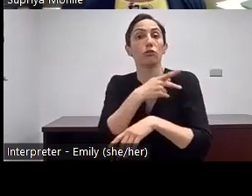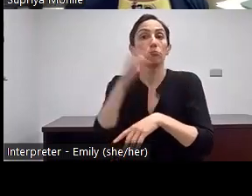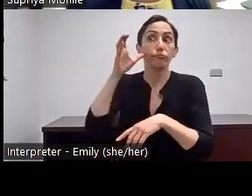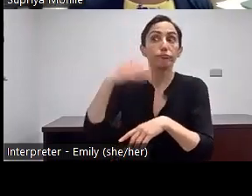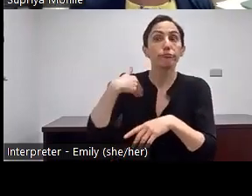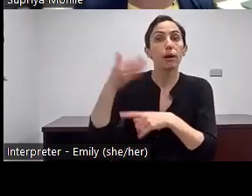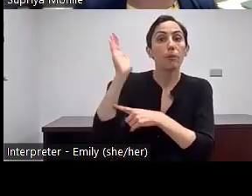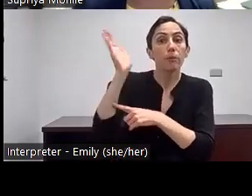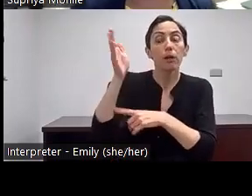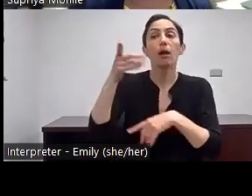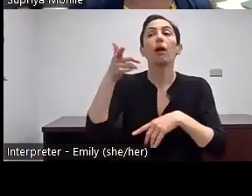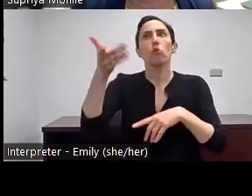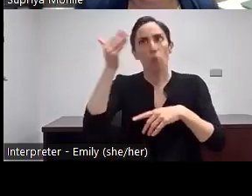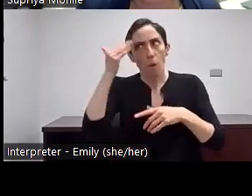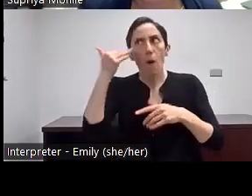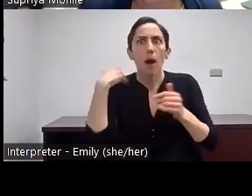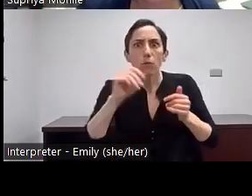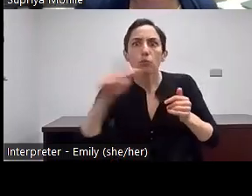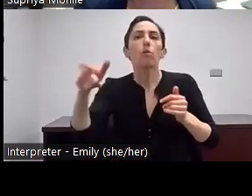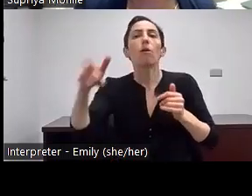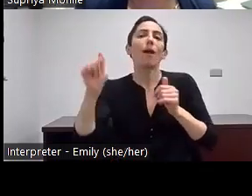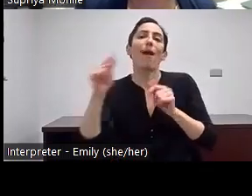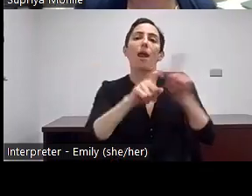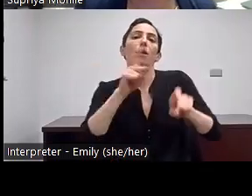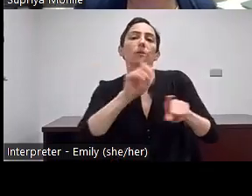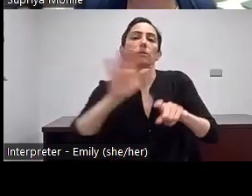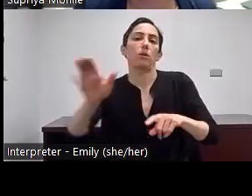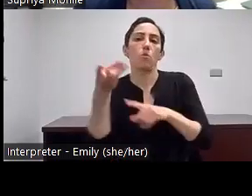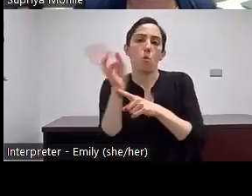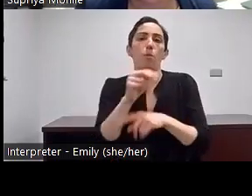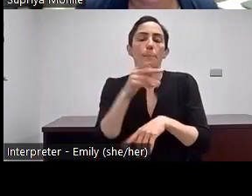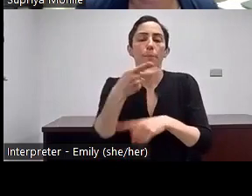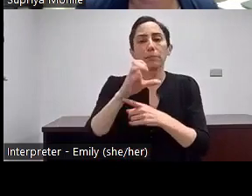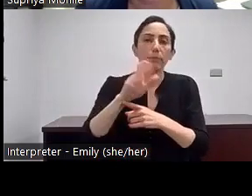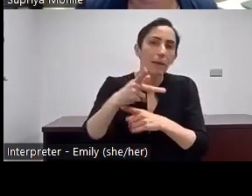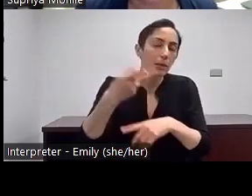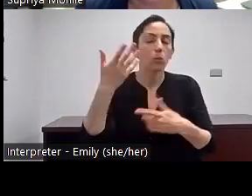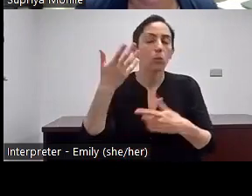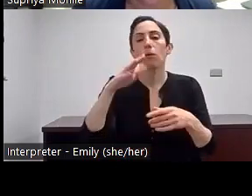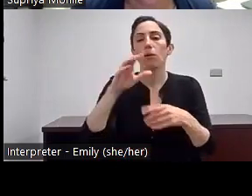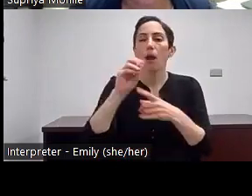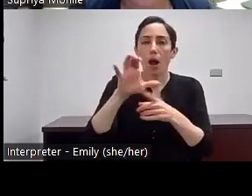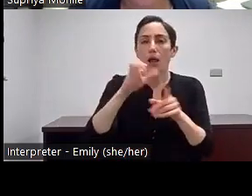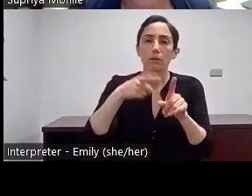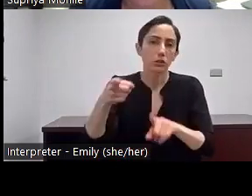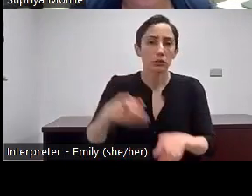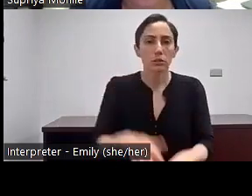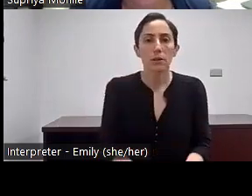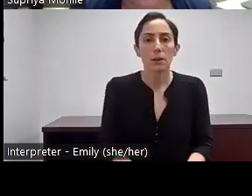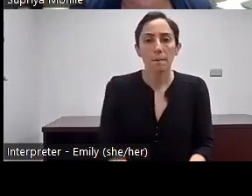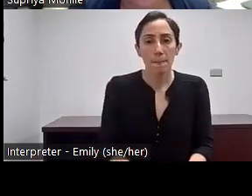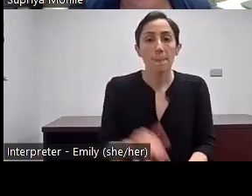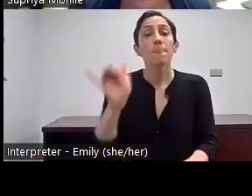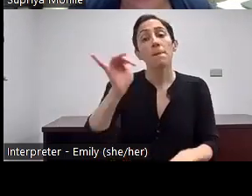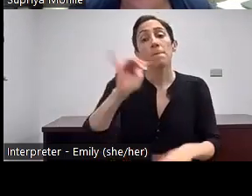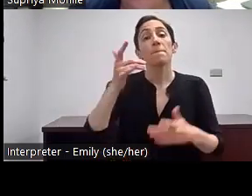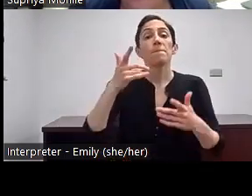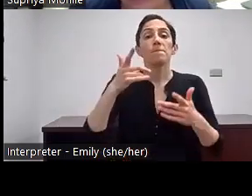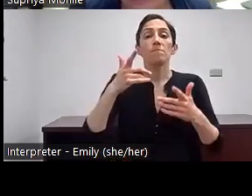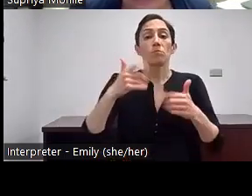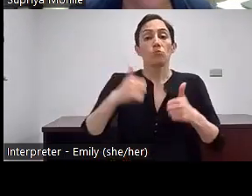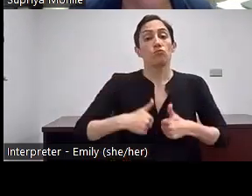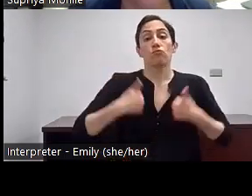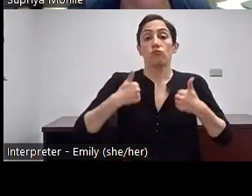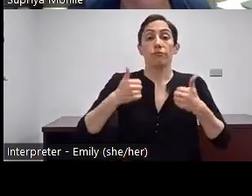We also know that there are different perceptions of care coordination among older cancer survivors, and this can be dependent on the type